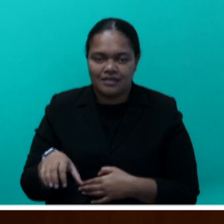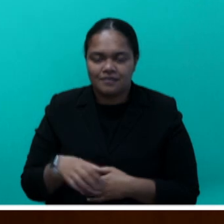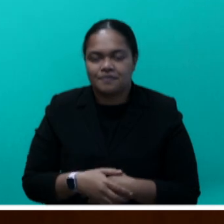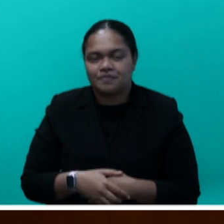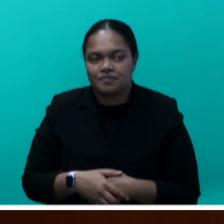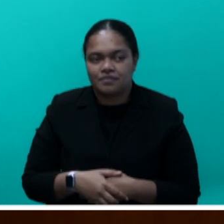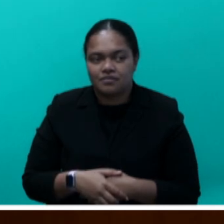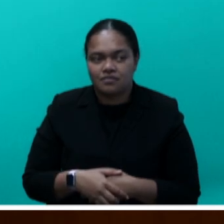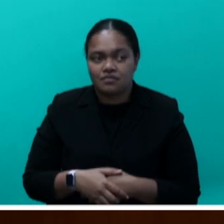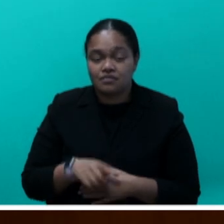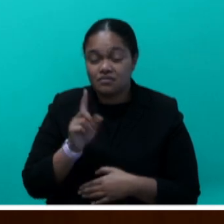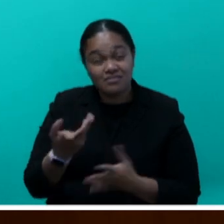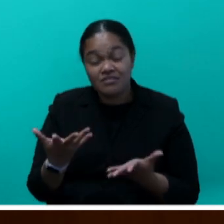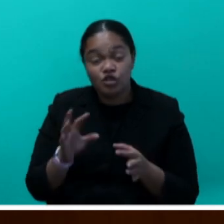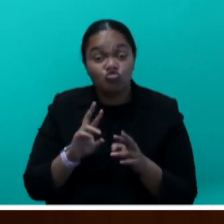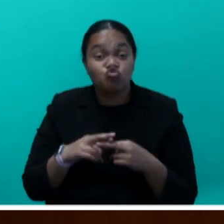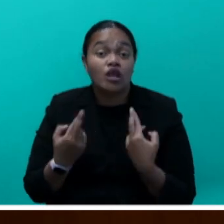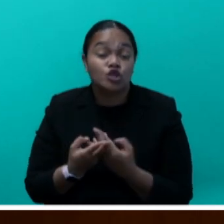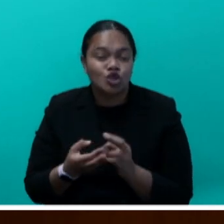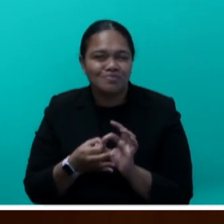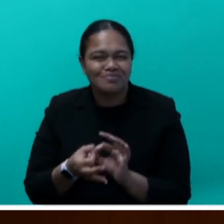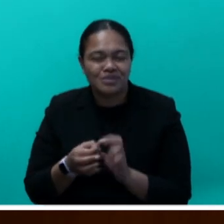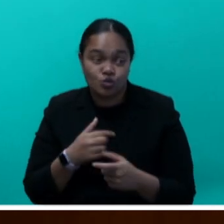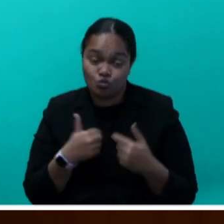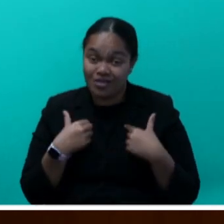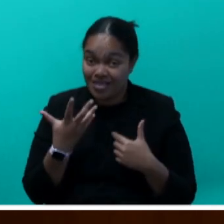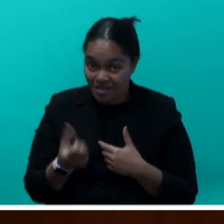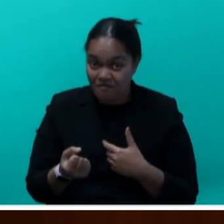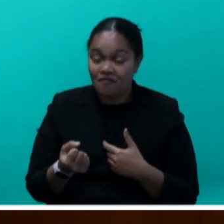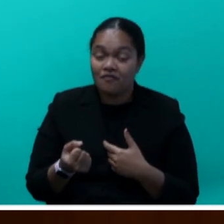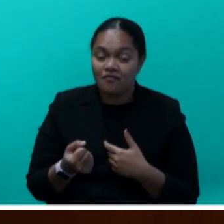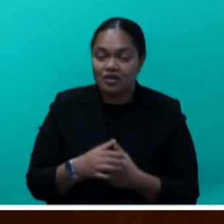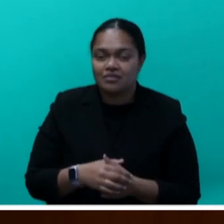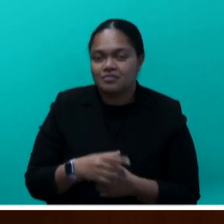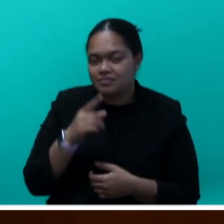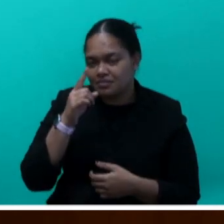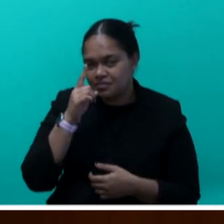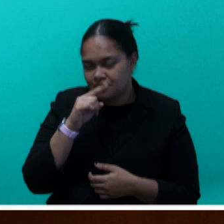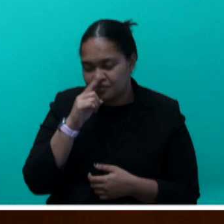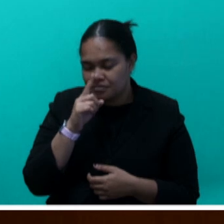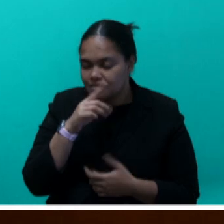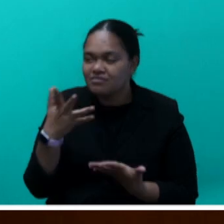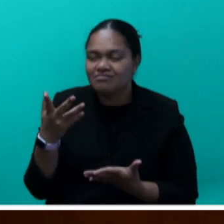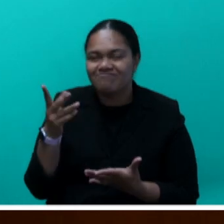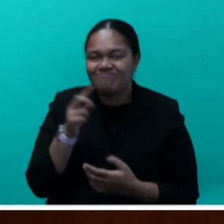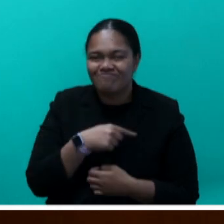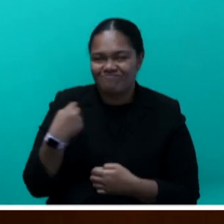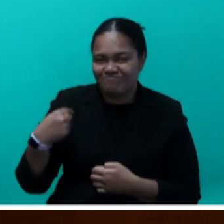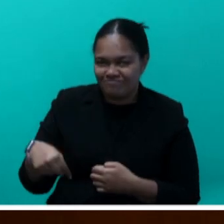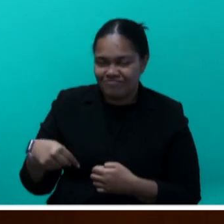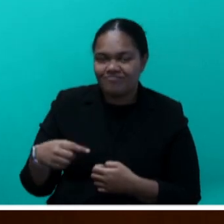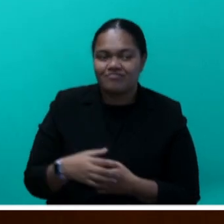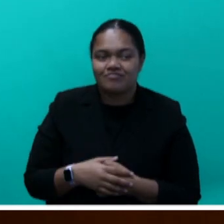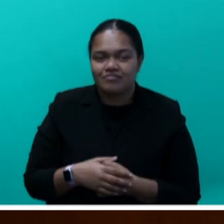The bilateral relationship we have with the People's Republic of China is founded